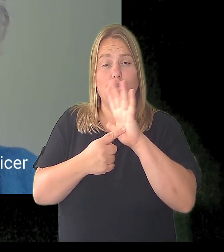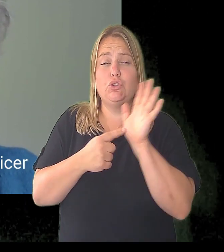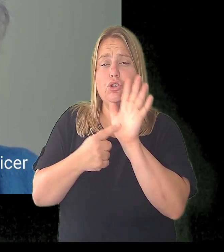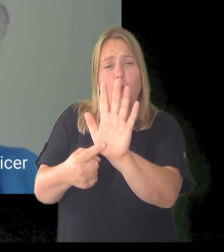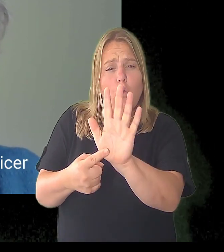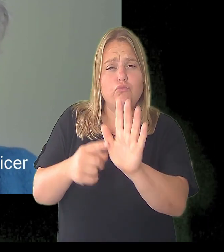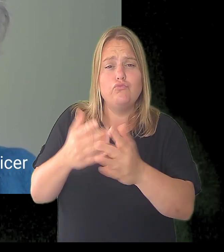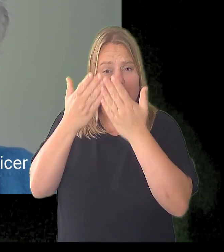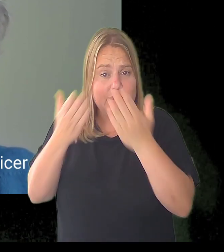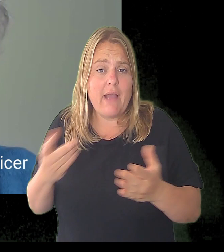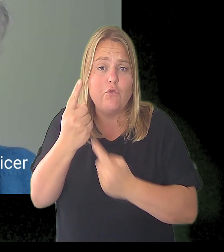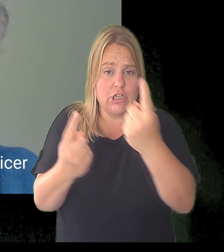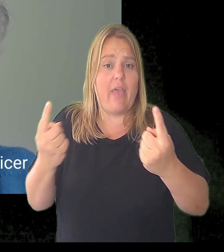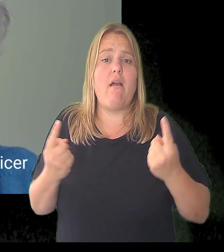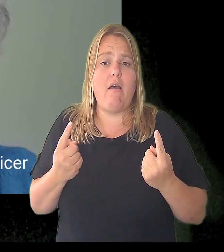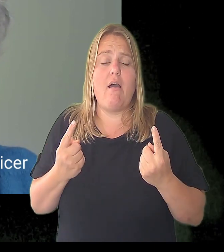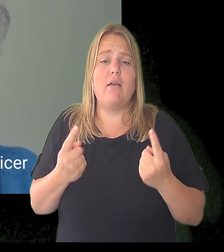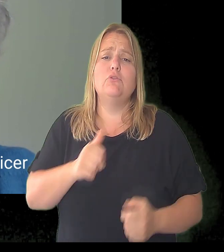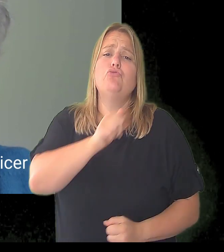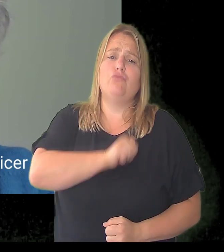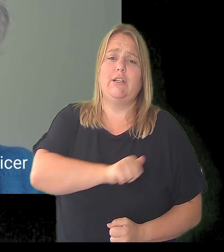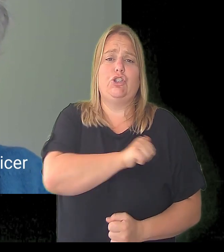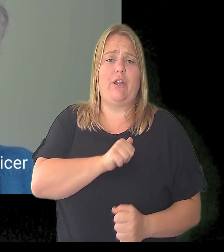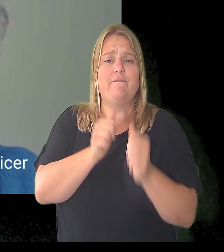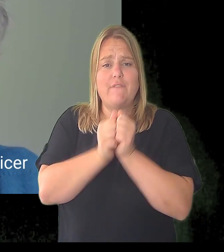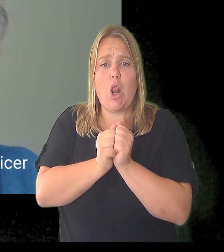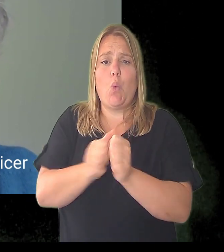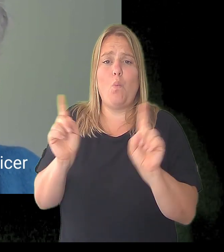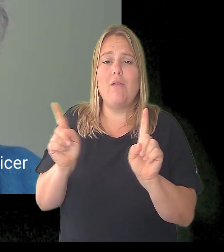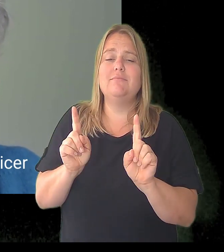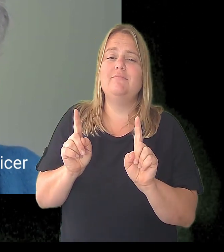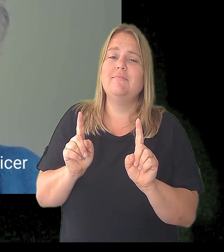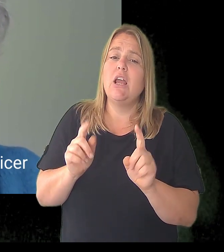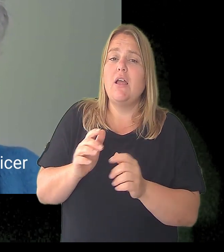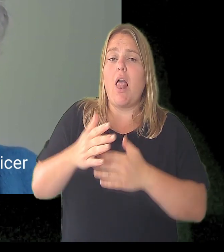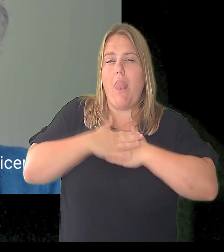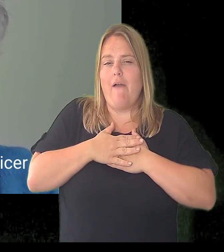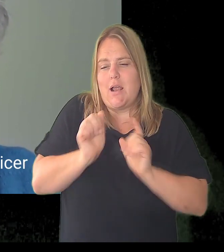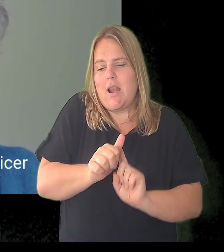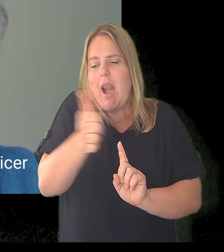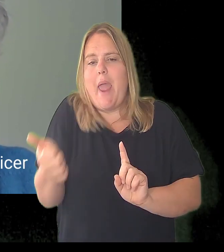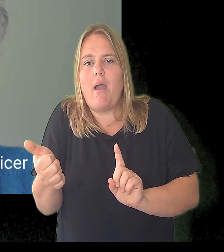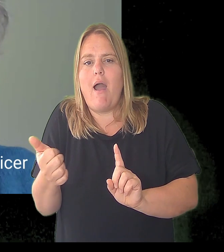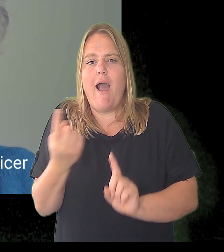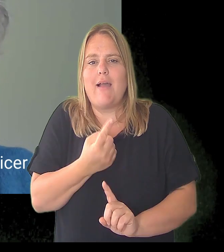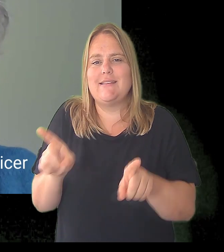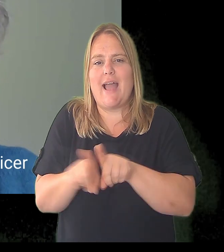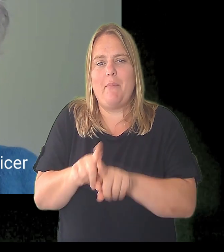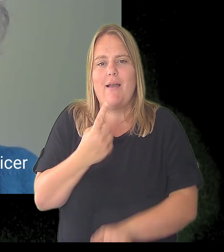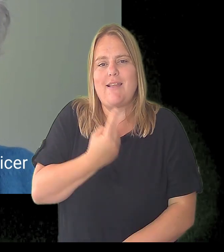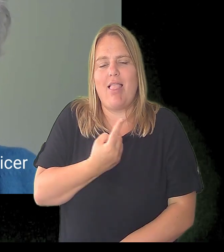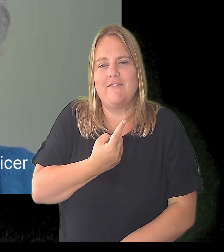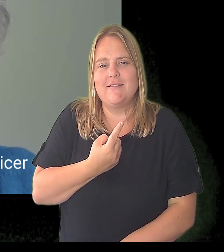for positive human relationships to show respect for one another. It's Christian to love our neighbours as